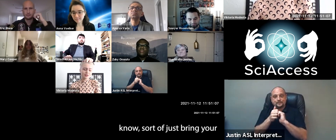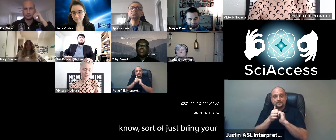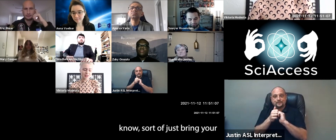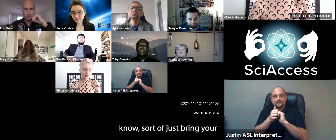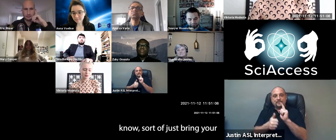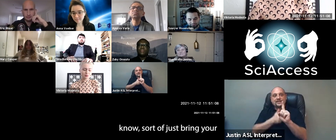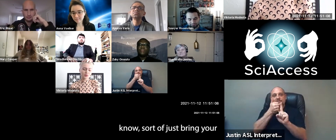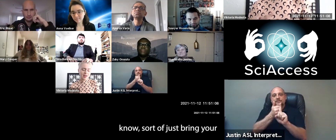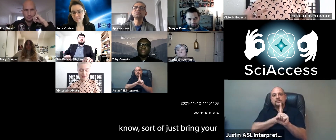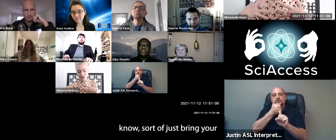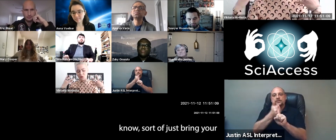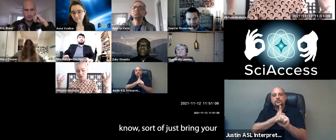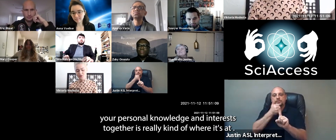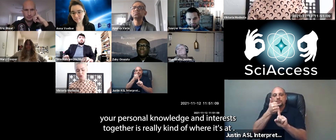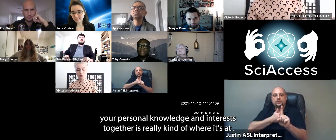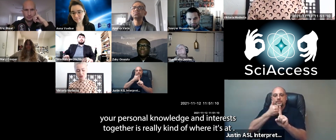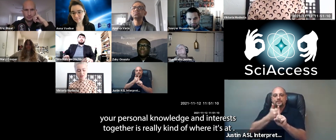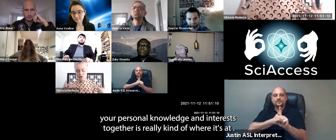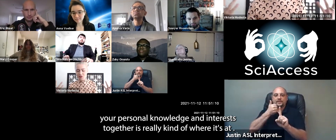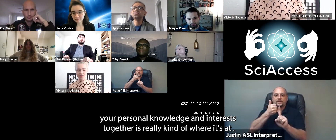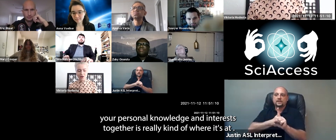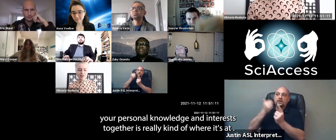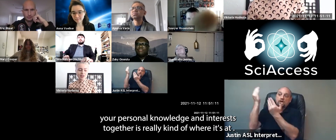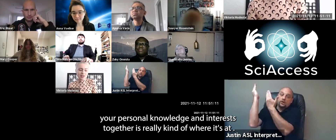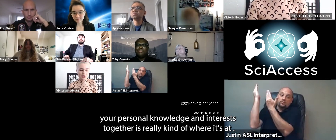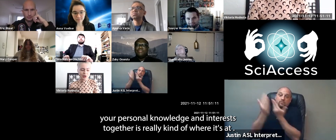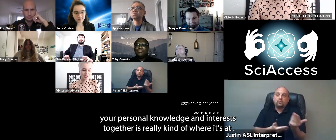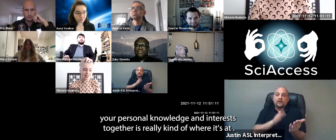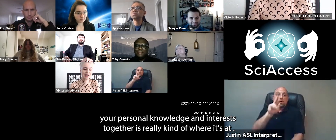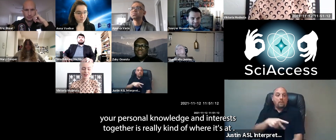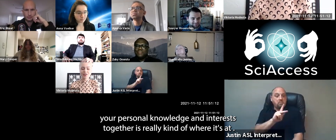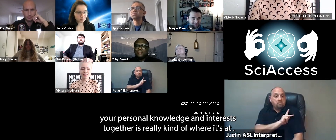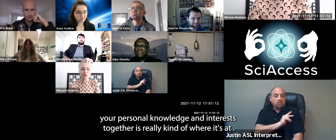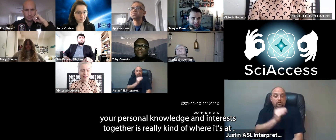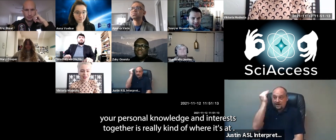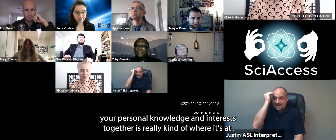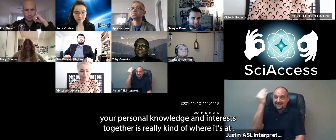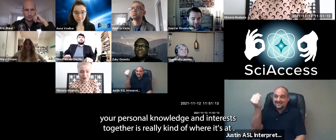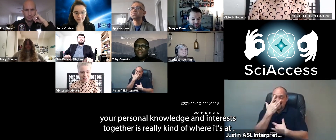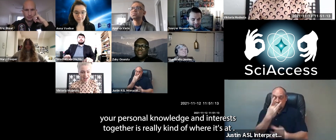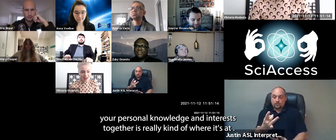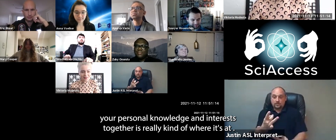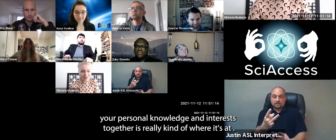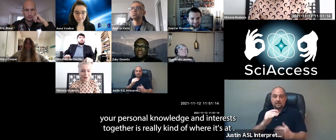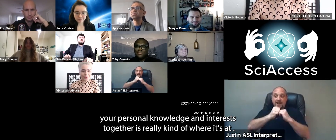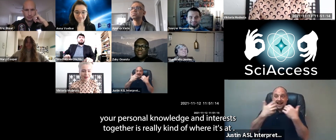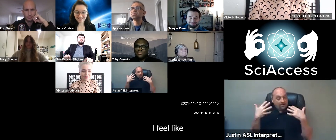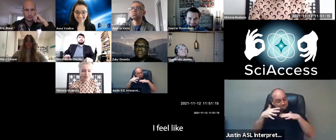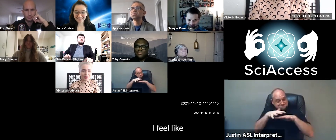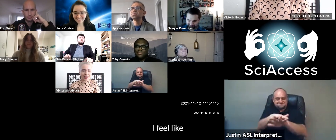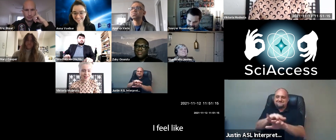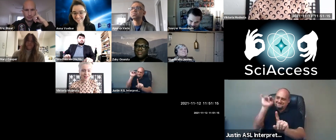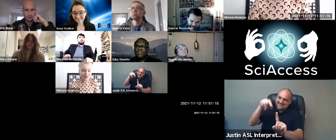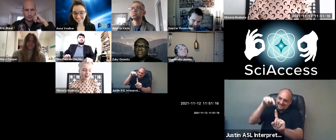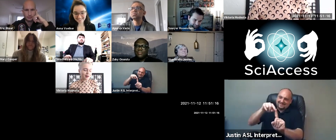sort of just bring your personal knowledge and interests together is really kind of where it's at. I